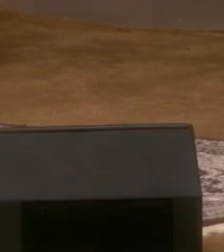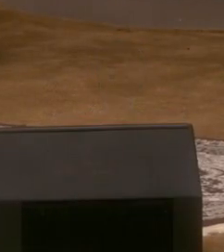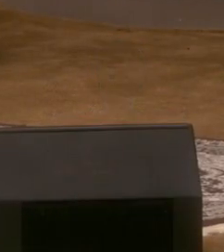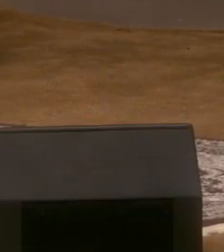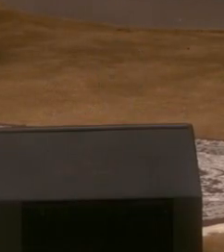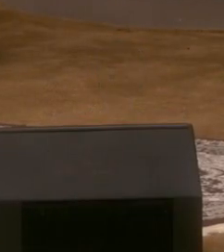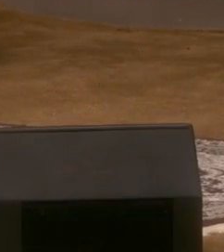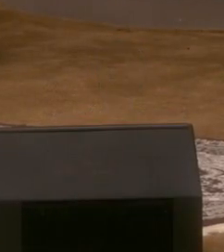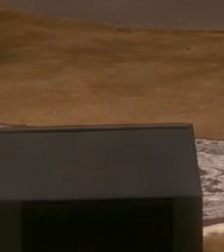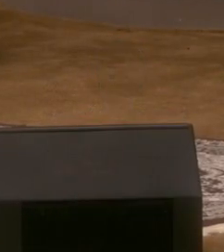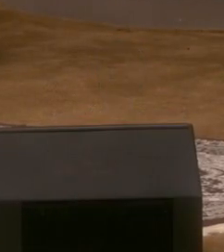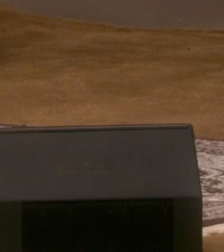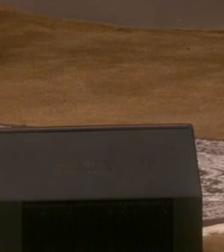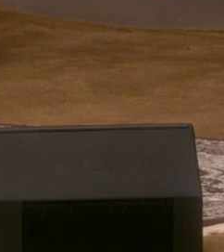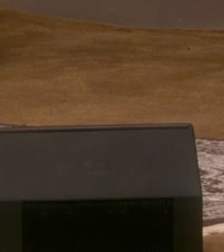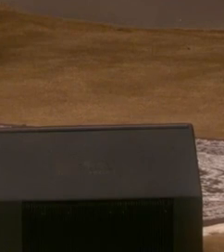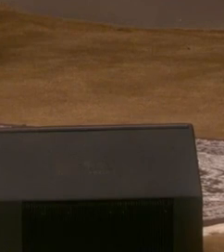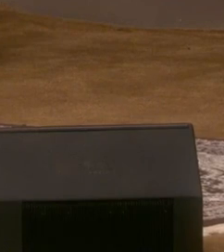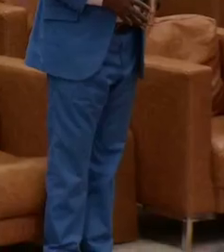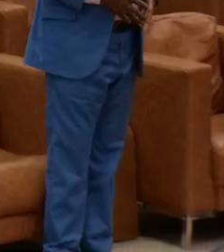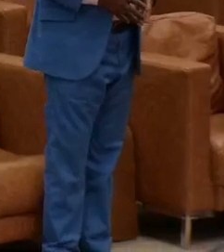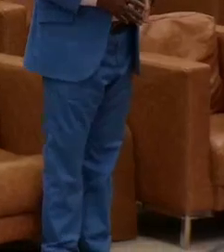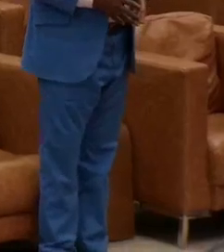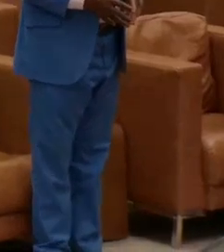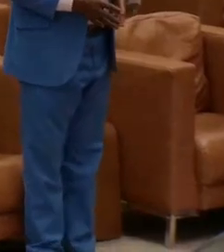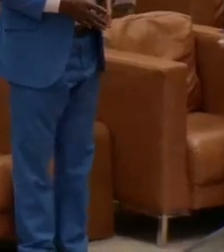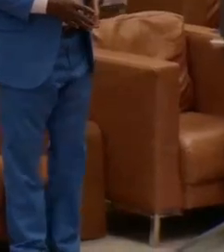Give me an headquarters. Amen. Amen.